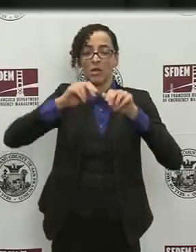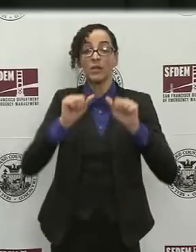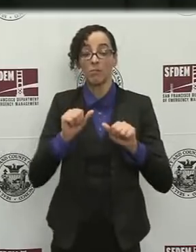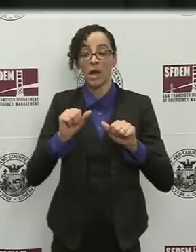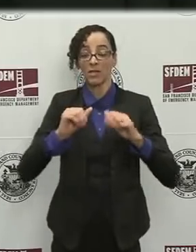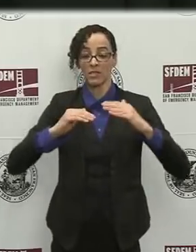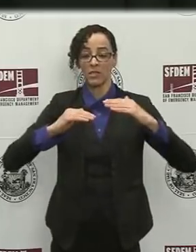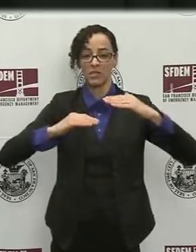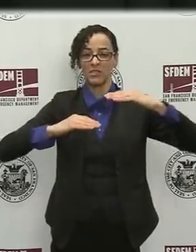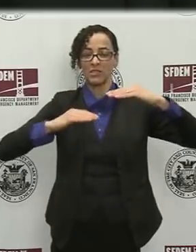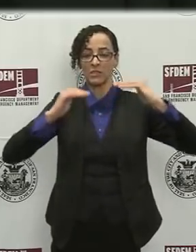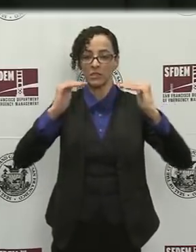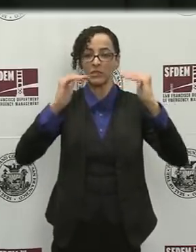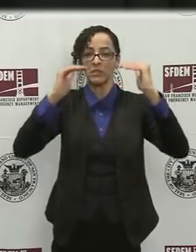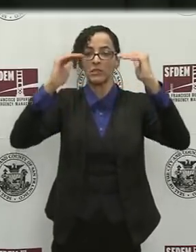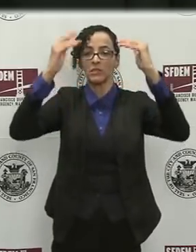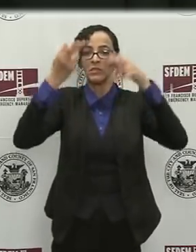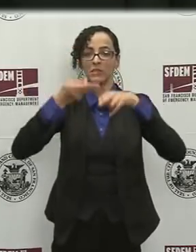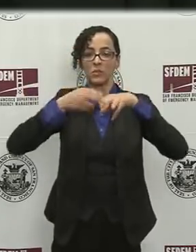significant milestone.